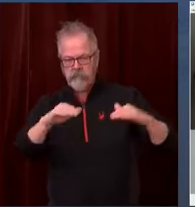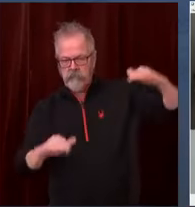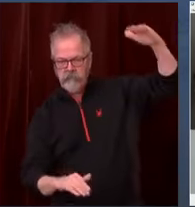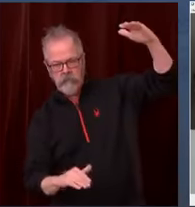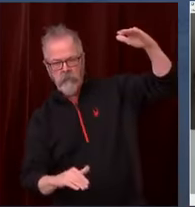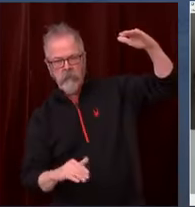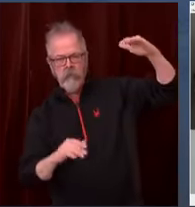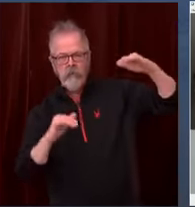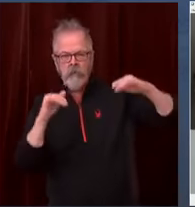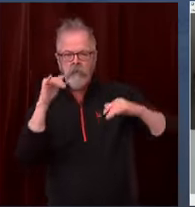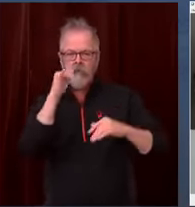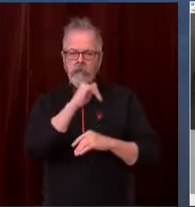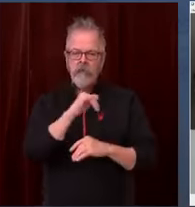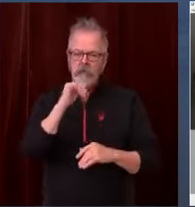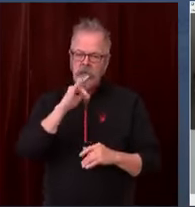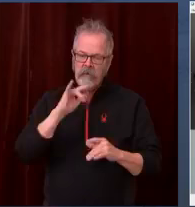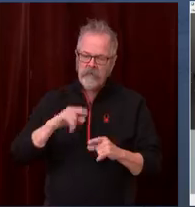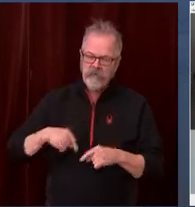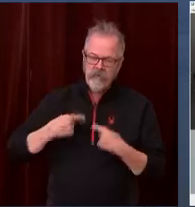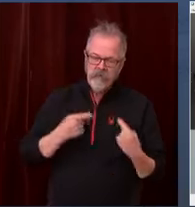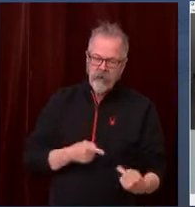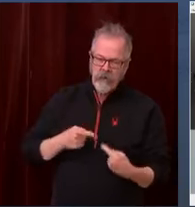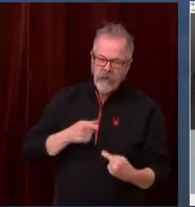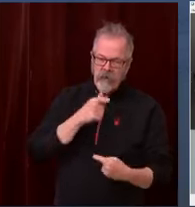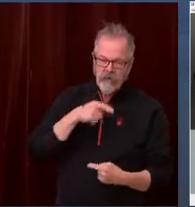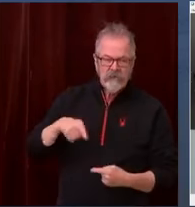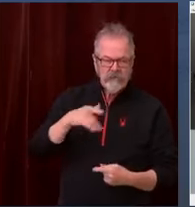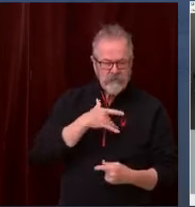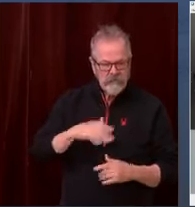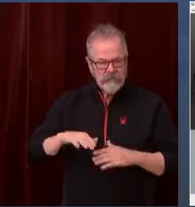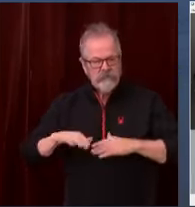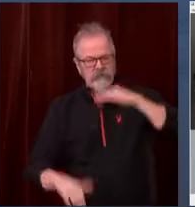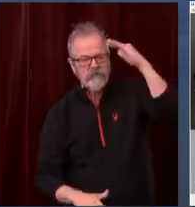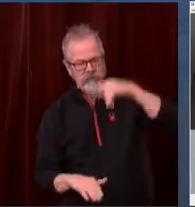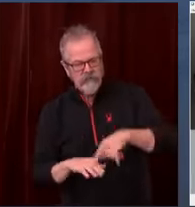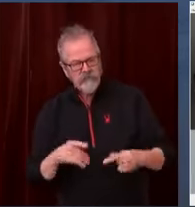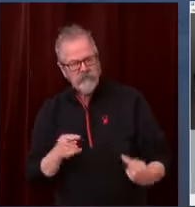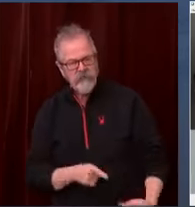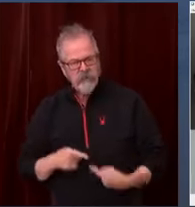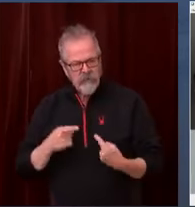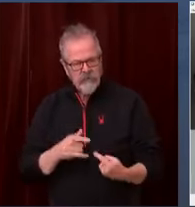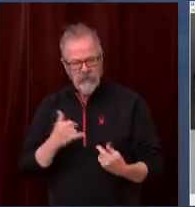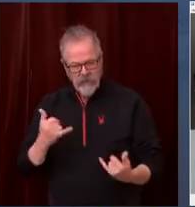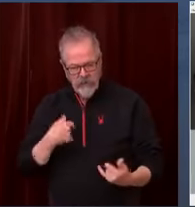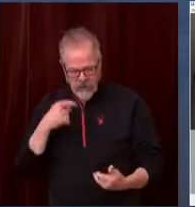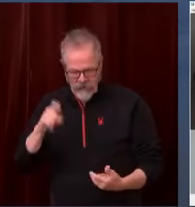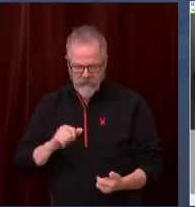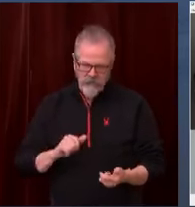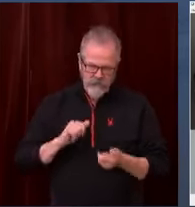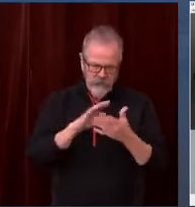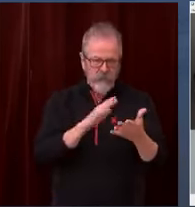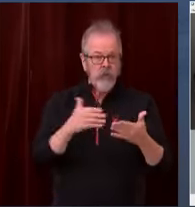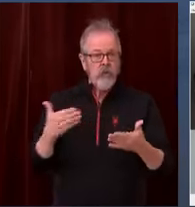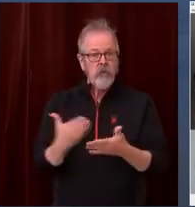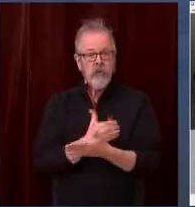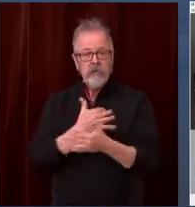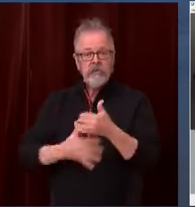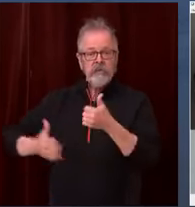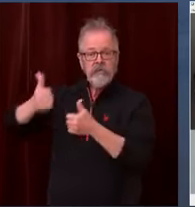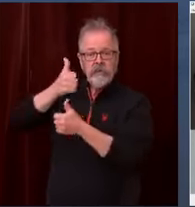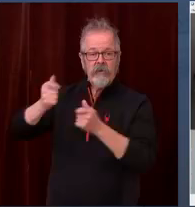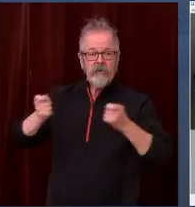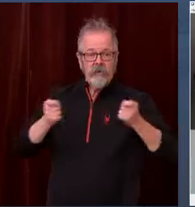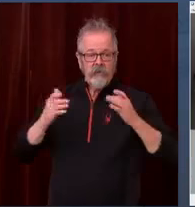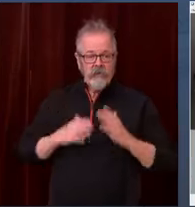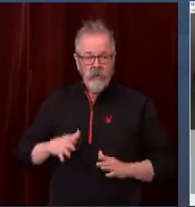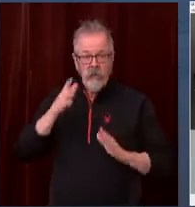your commitment. Thank you. And I'm excited to hear that the executive director will be starting soon. Thank you again for today's event and to